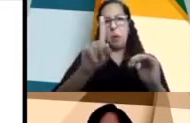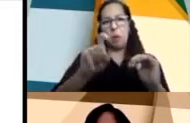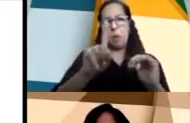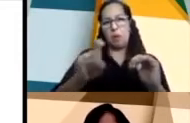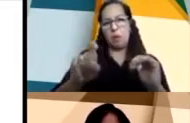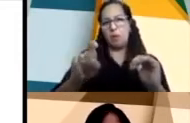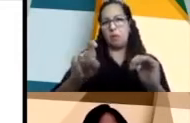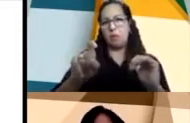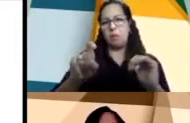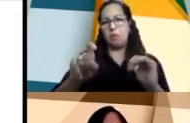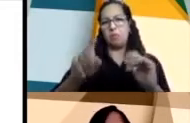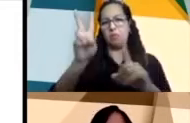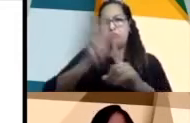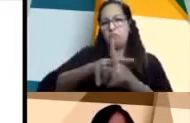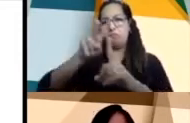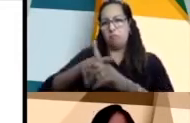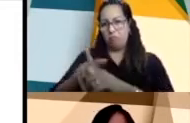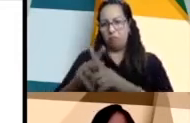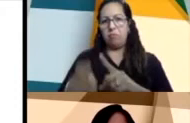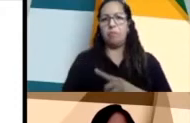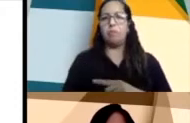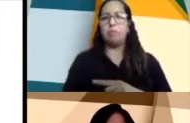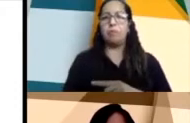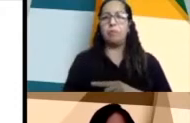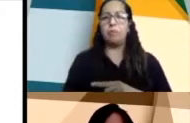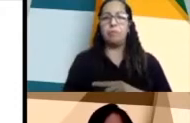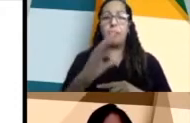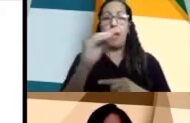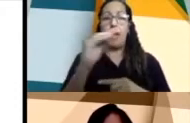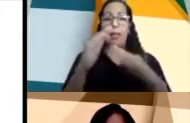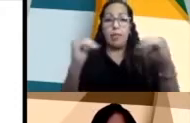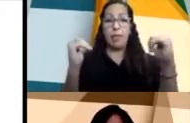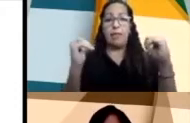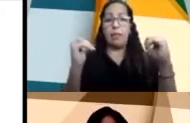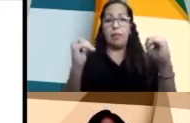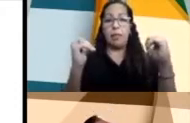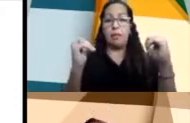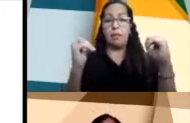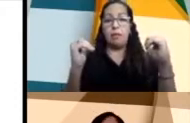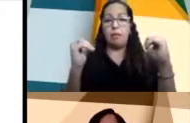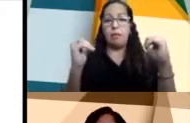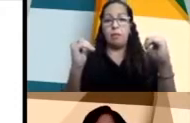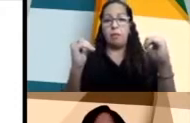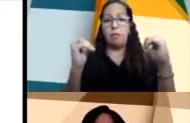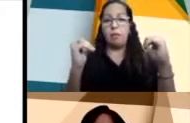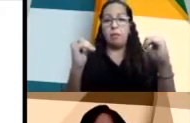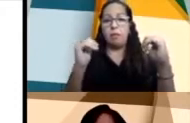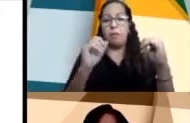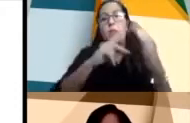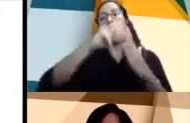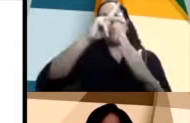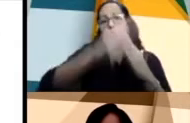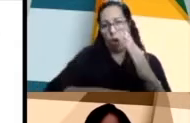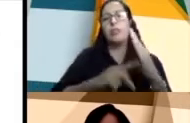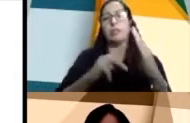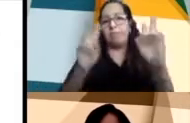eligible recipients, and level considered as or project considered as